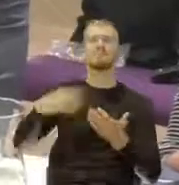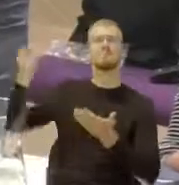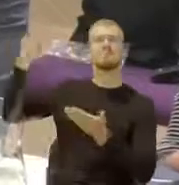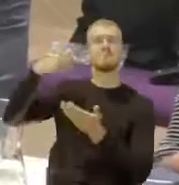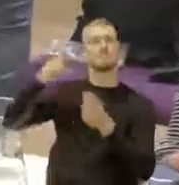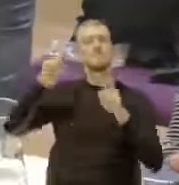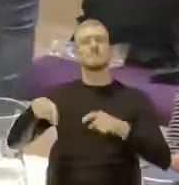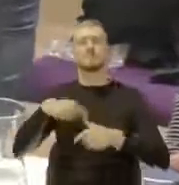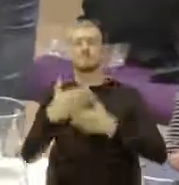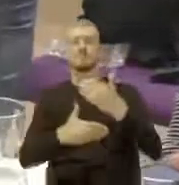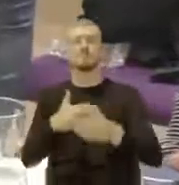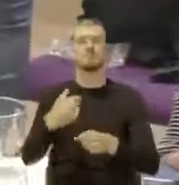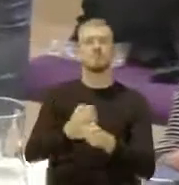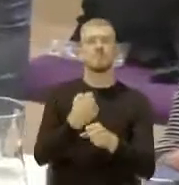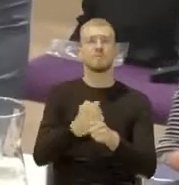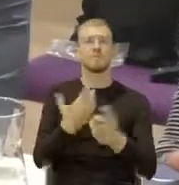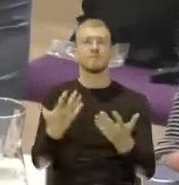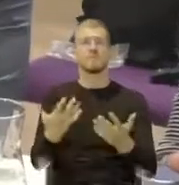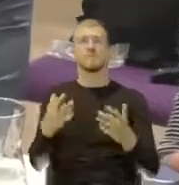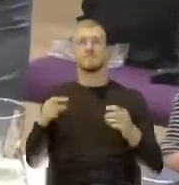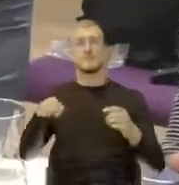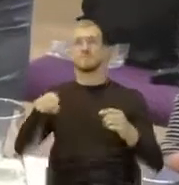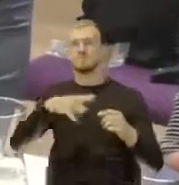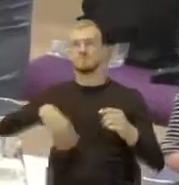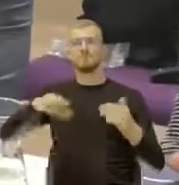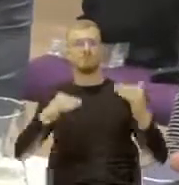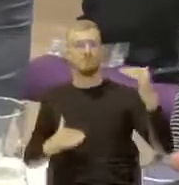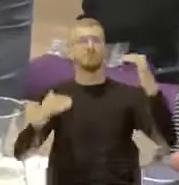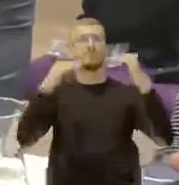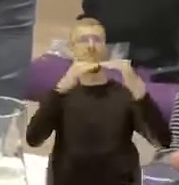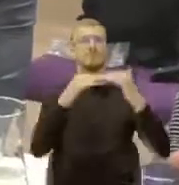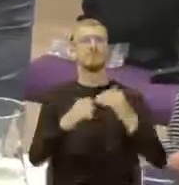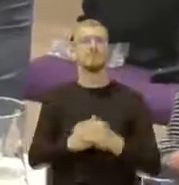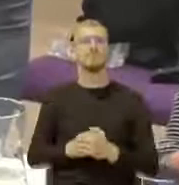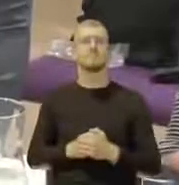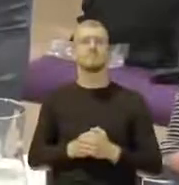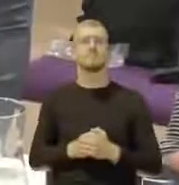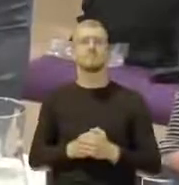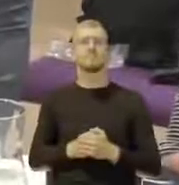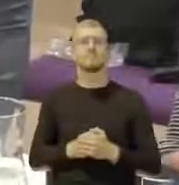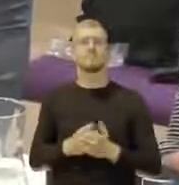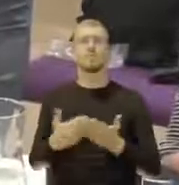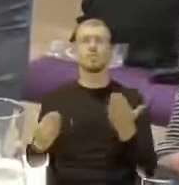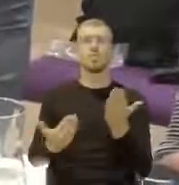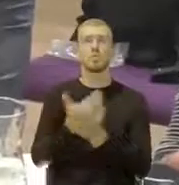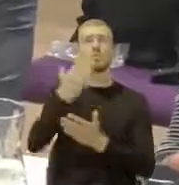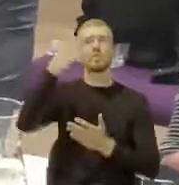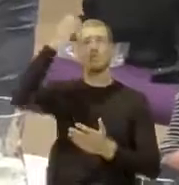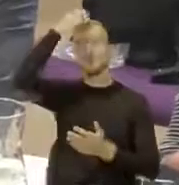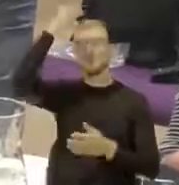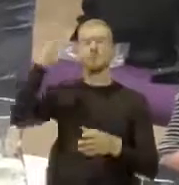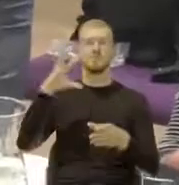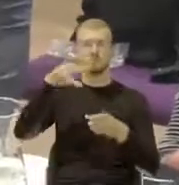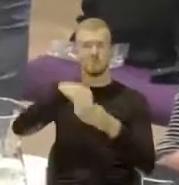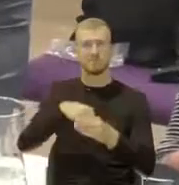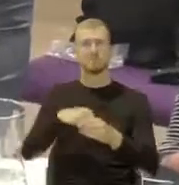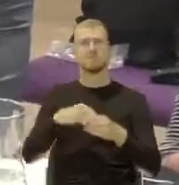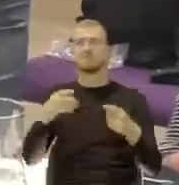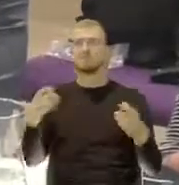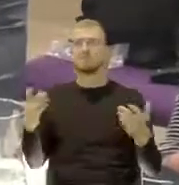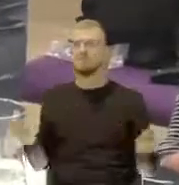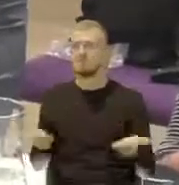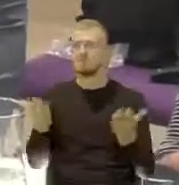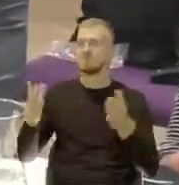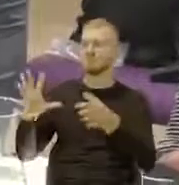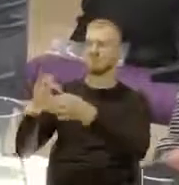culture, promoting broad local partnerships and adequately empowered local governments, and making multi-level governance